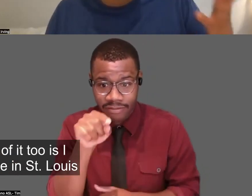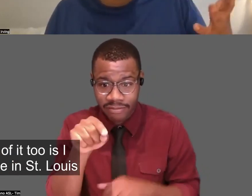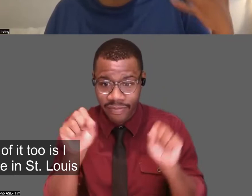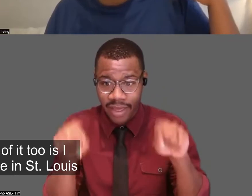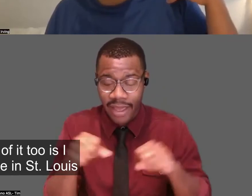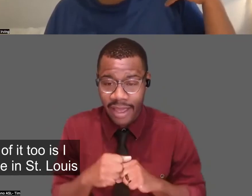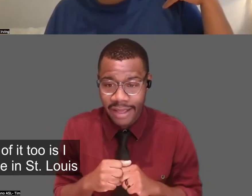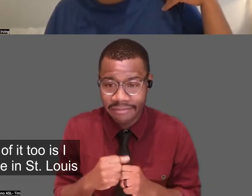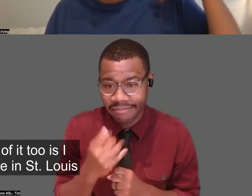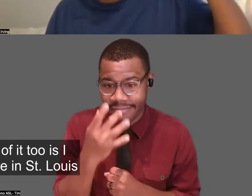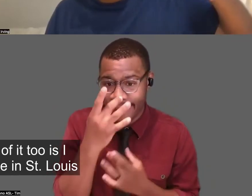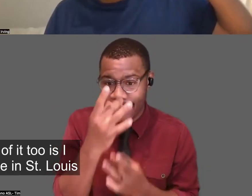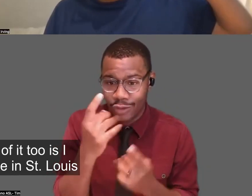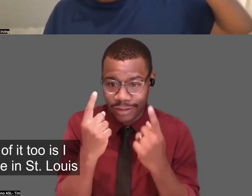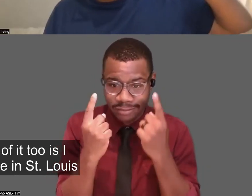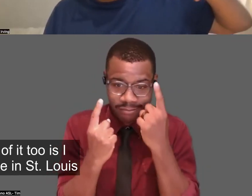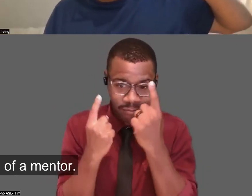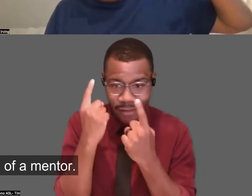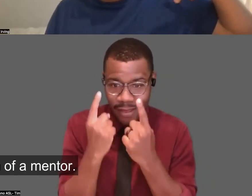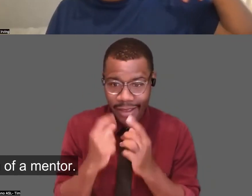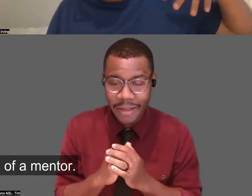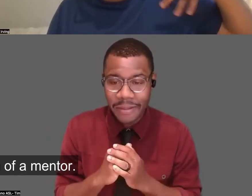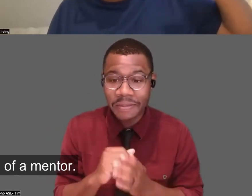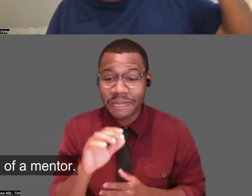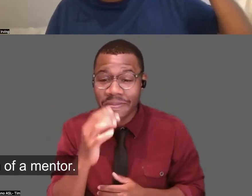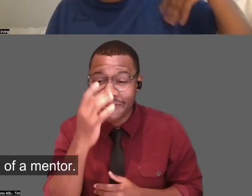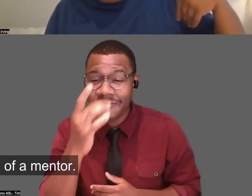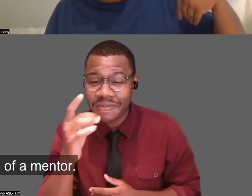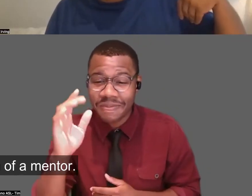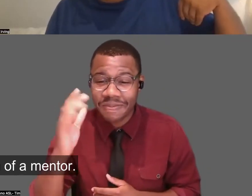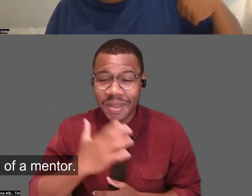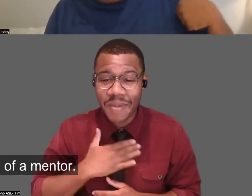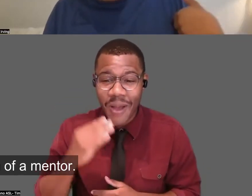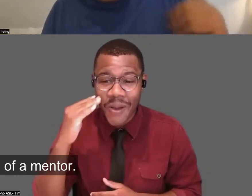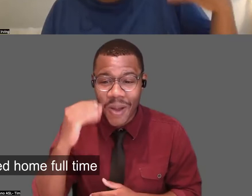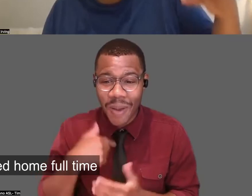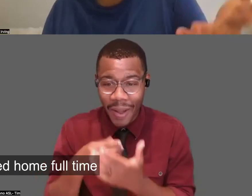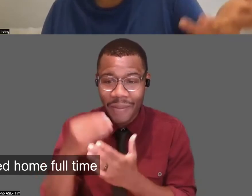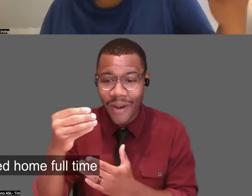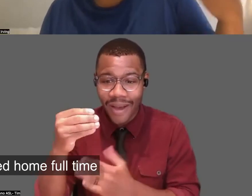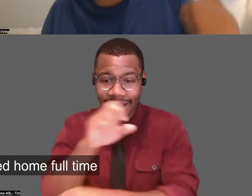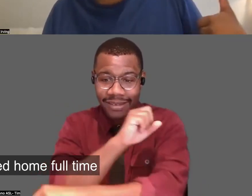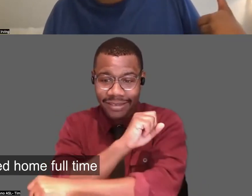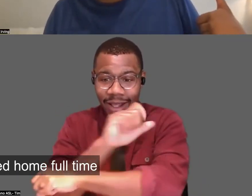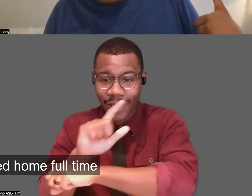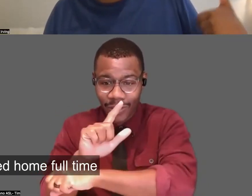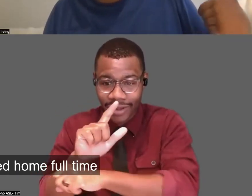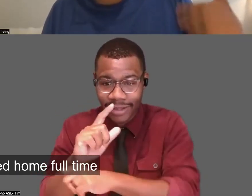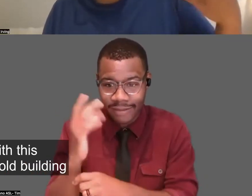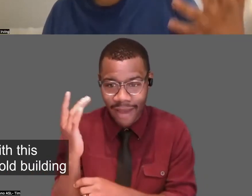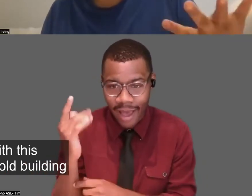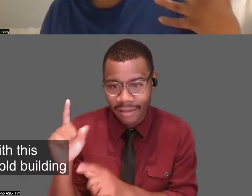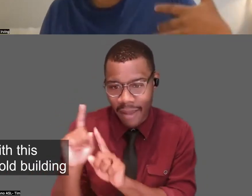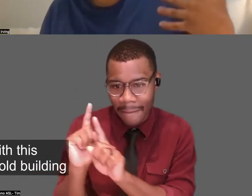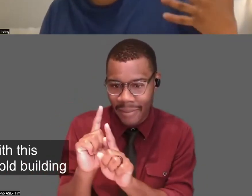of it too is I bought my house in St. Louis by a suggestion of a mentor. I recently returned home full